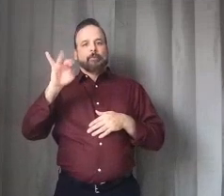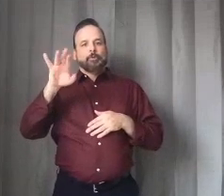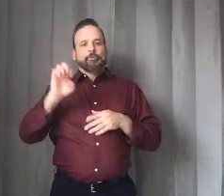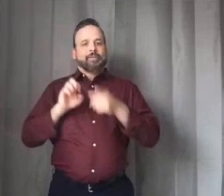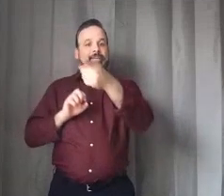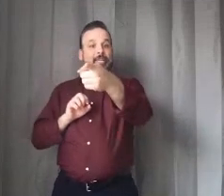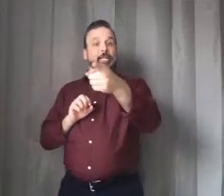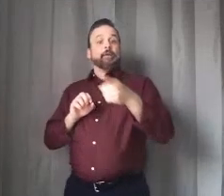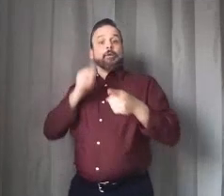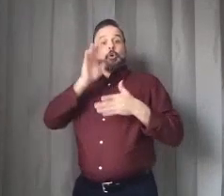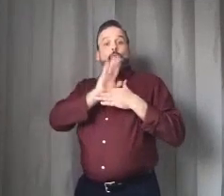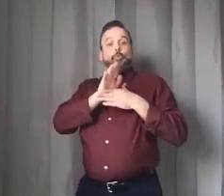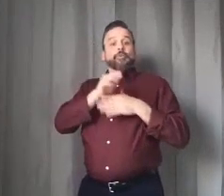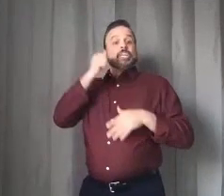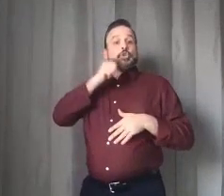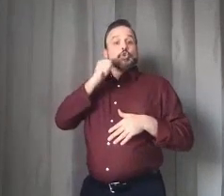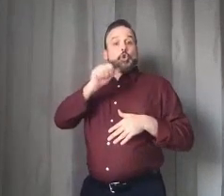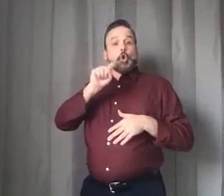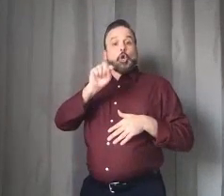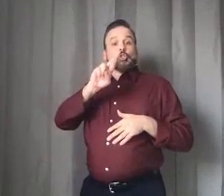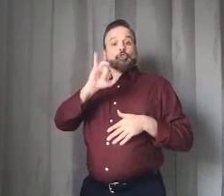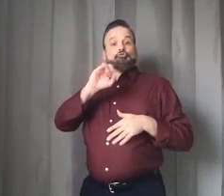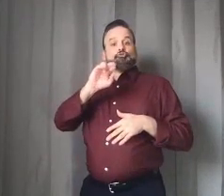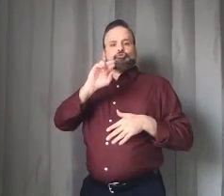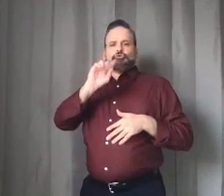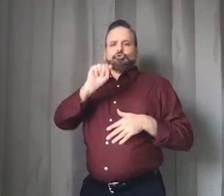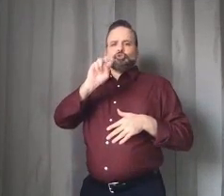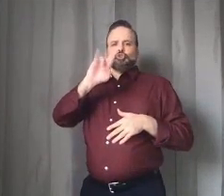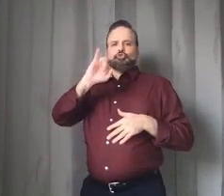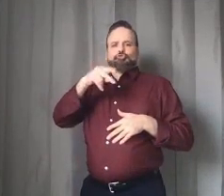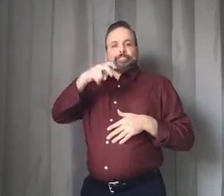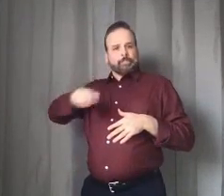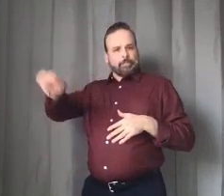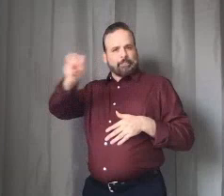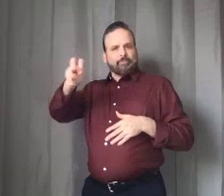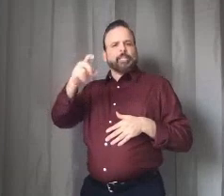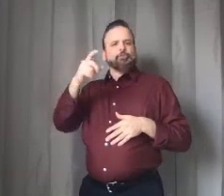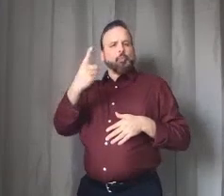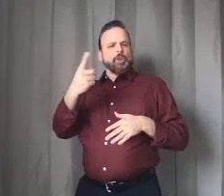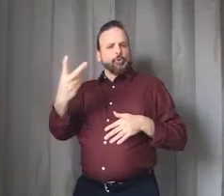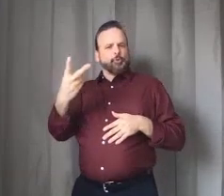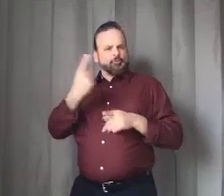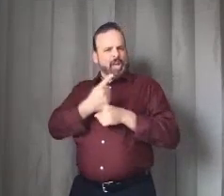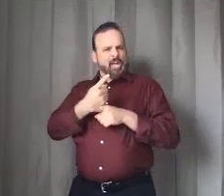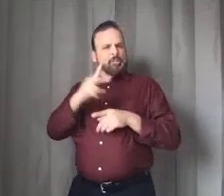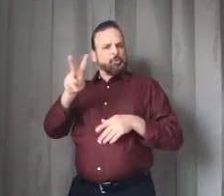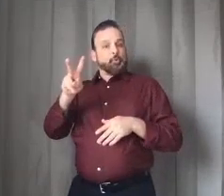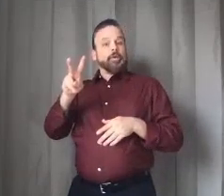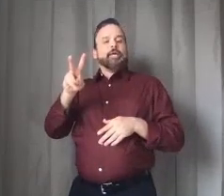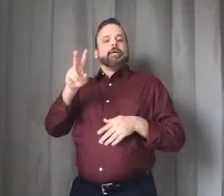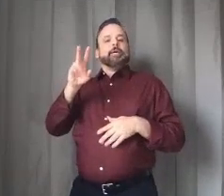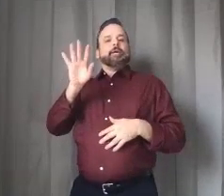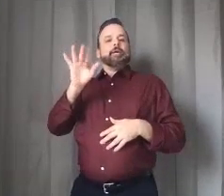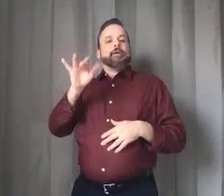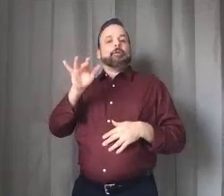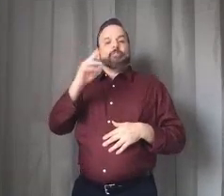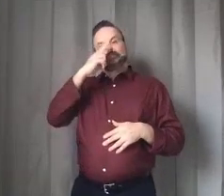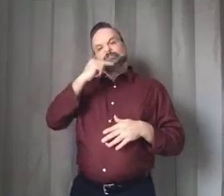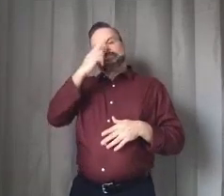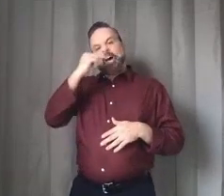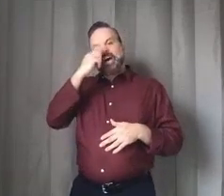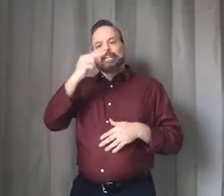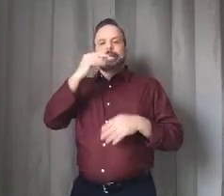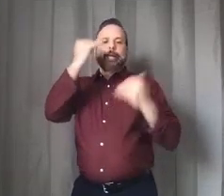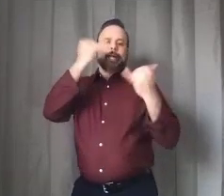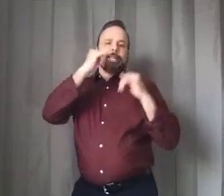Trip, I think they did a couple of them. Well, no, they didn't do a couple. Maybe, I think there's two, right? Yeah. And it's just kind of like a funny,